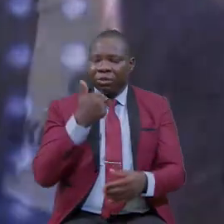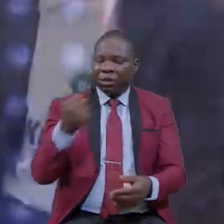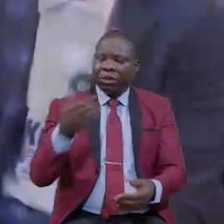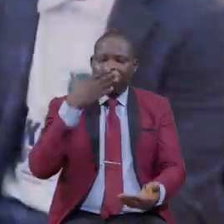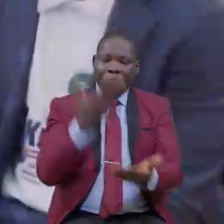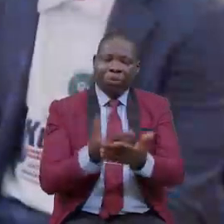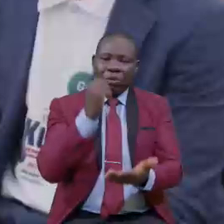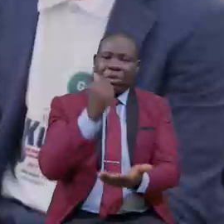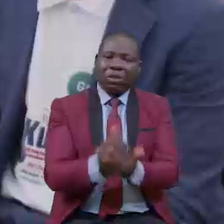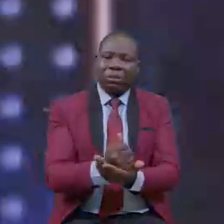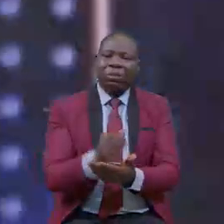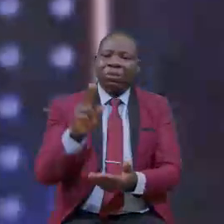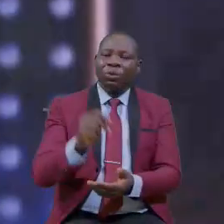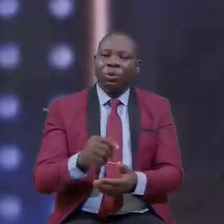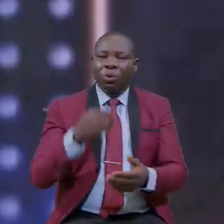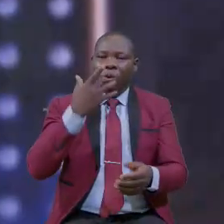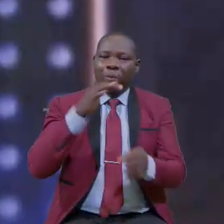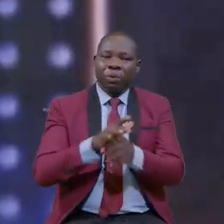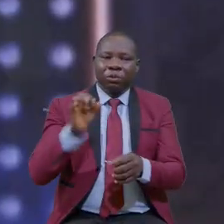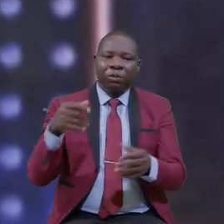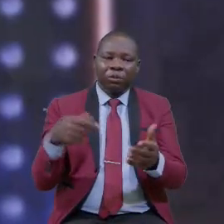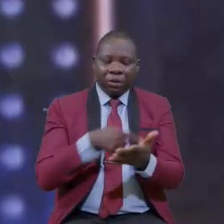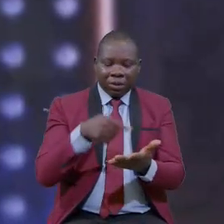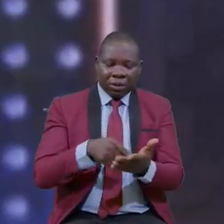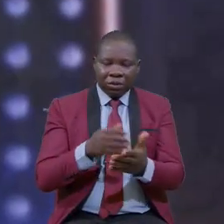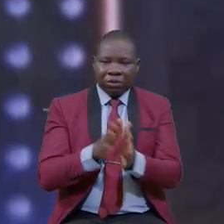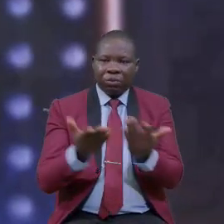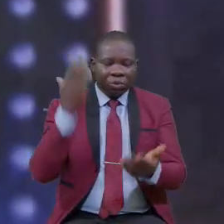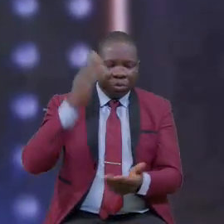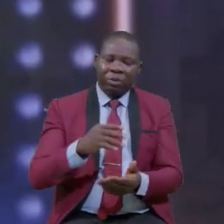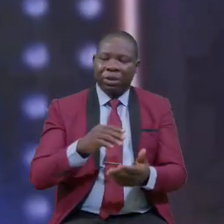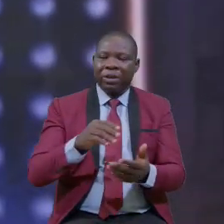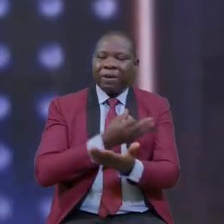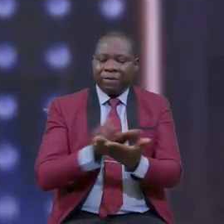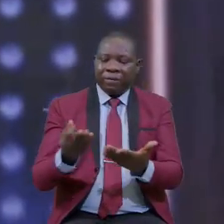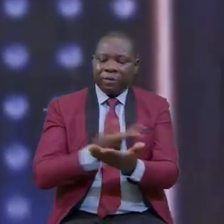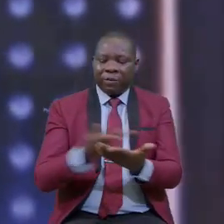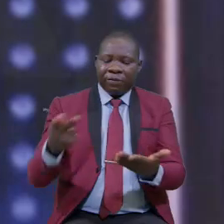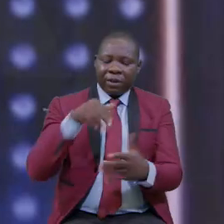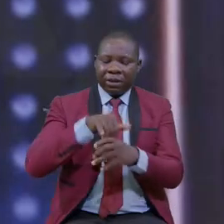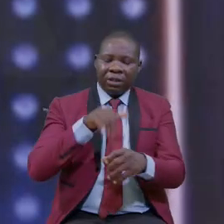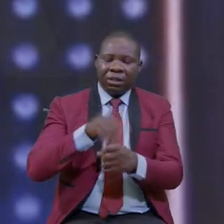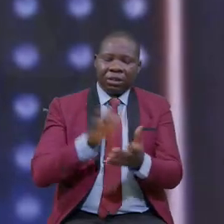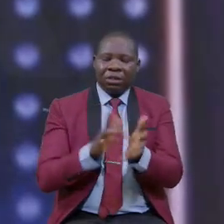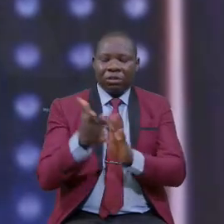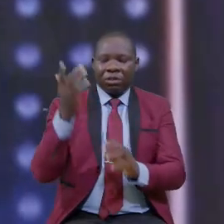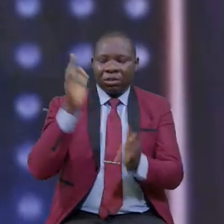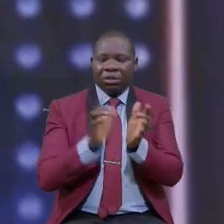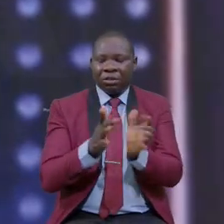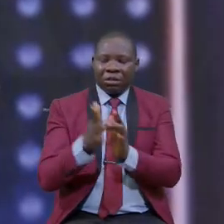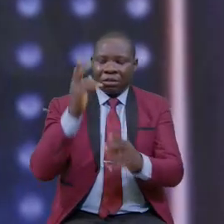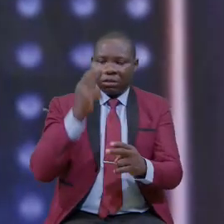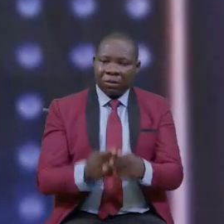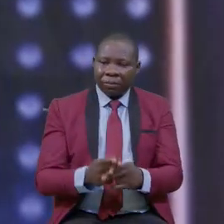fail and not any provision in this book will fail it says None Shall